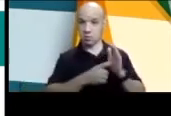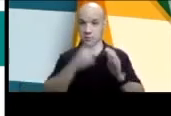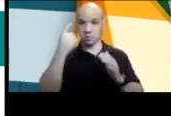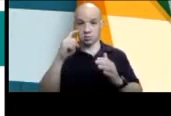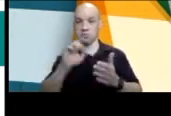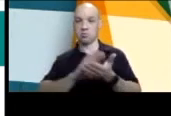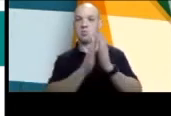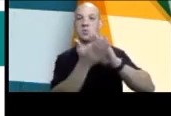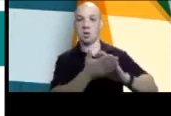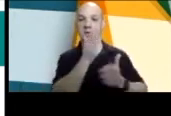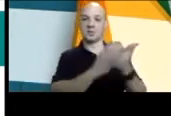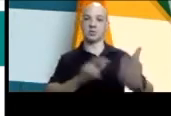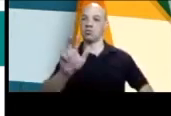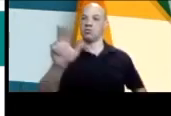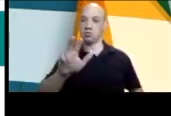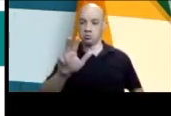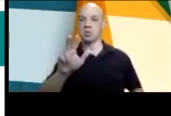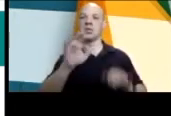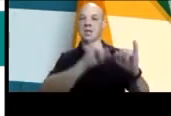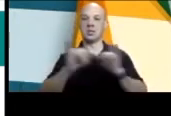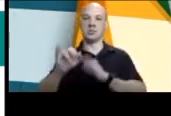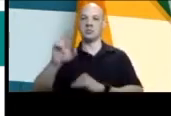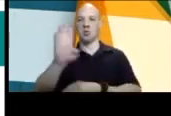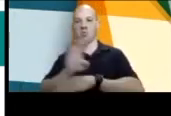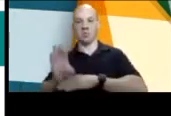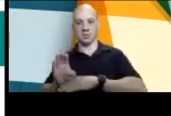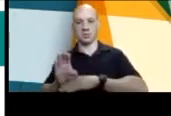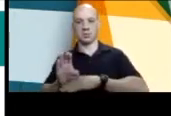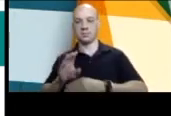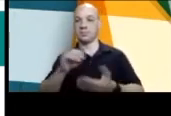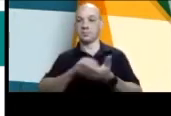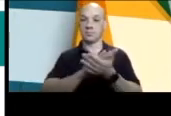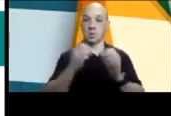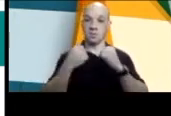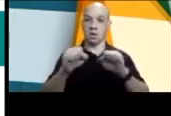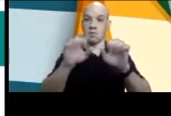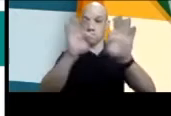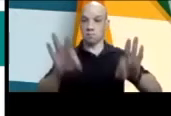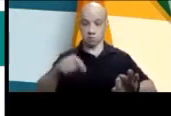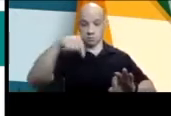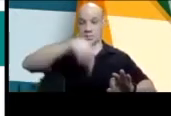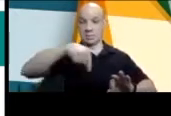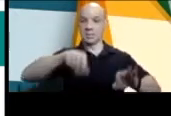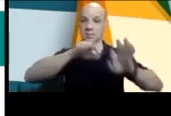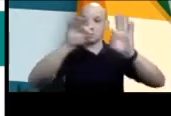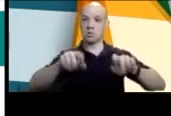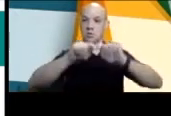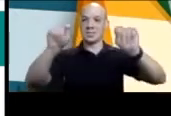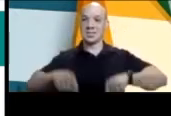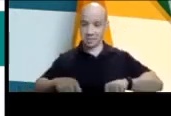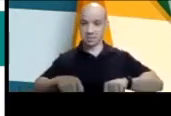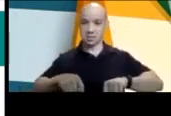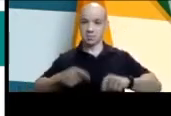individuals or businesses. Documentation of effort form. These document templates allow contractor